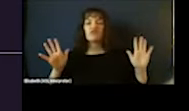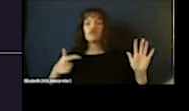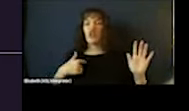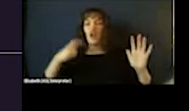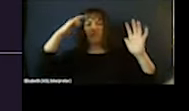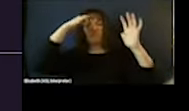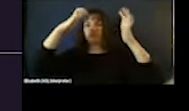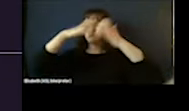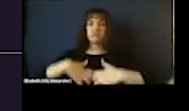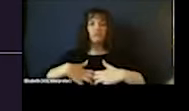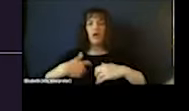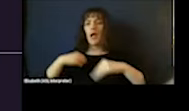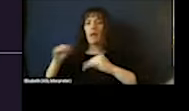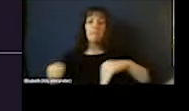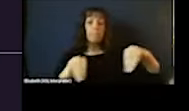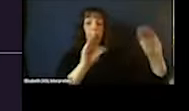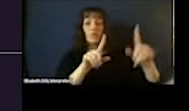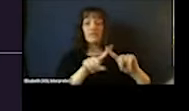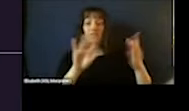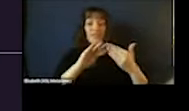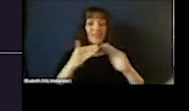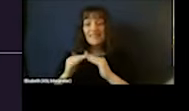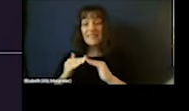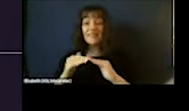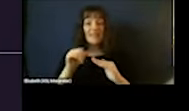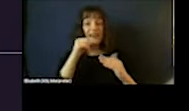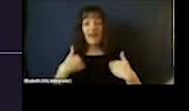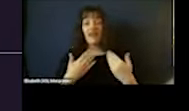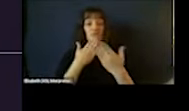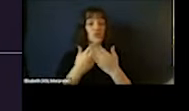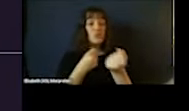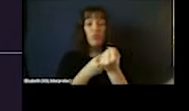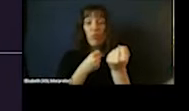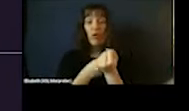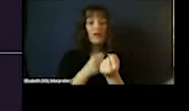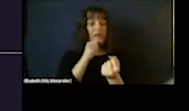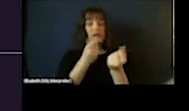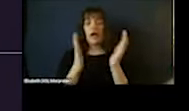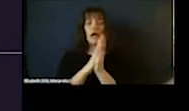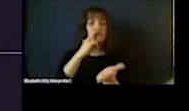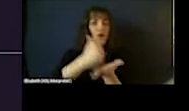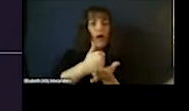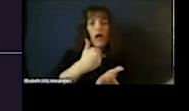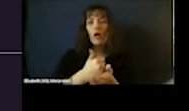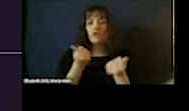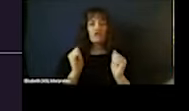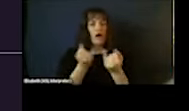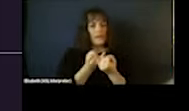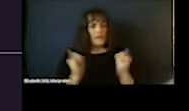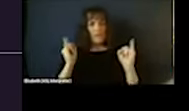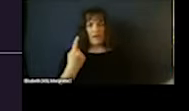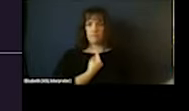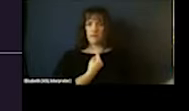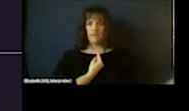had moved to a different city. I didn't build a proper support network. I didn't ask for help. I tried to do everything myself and I was stubborn.